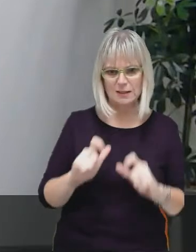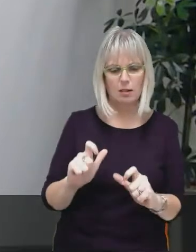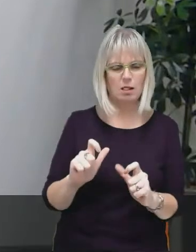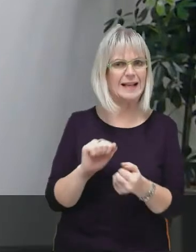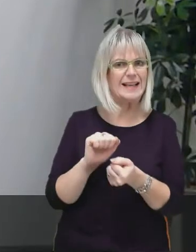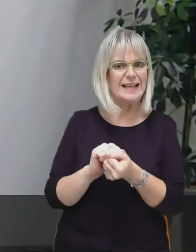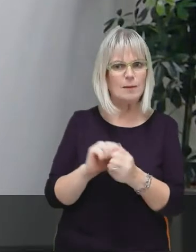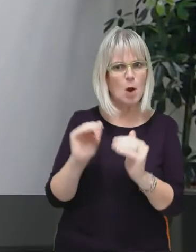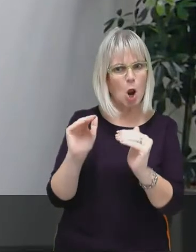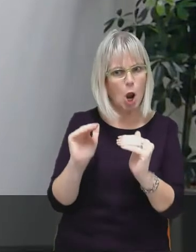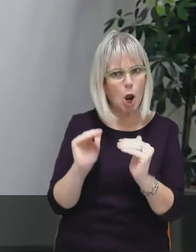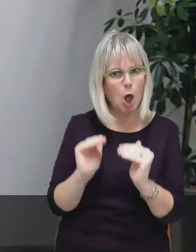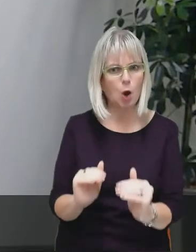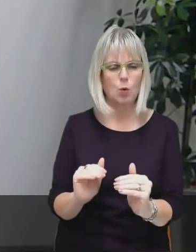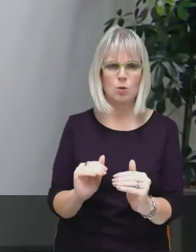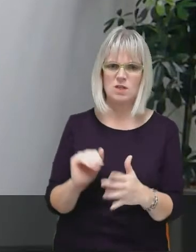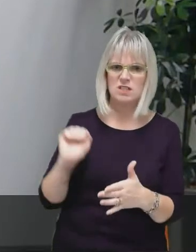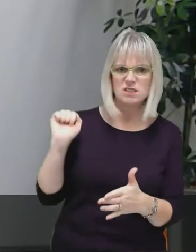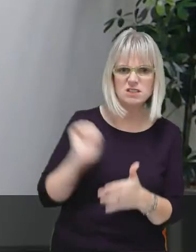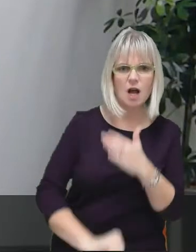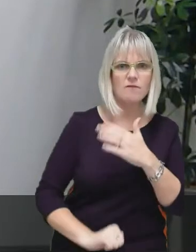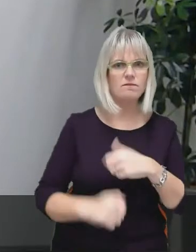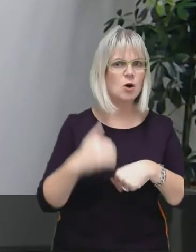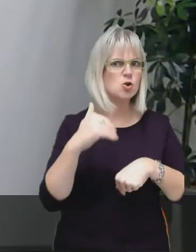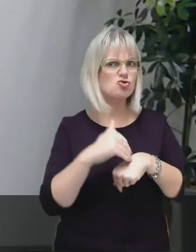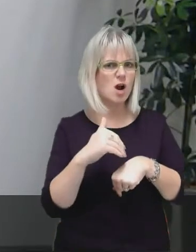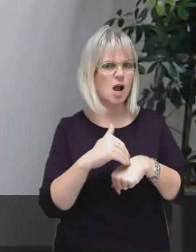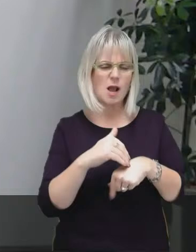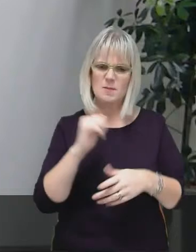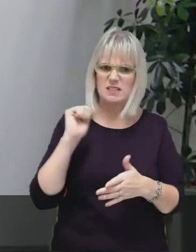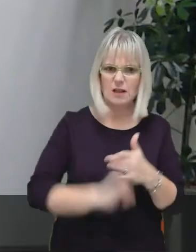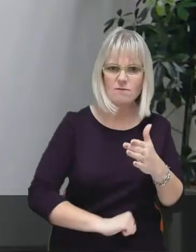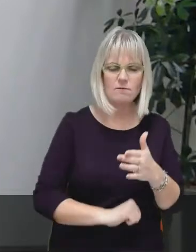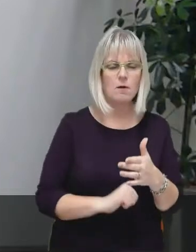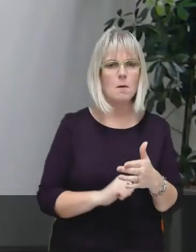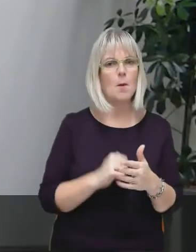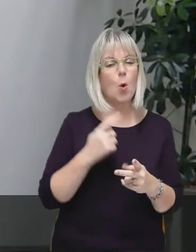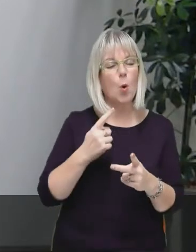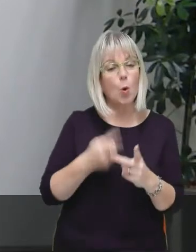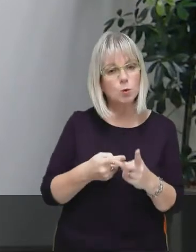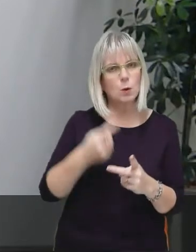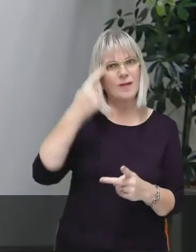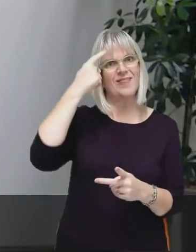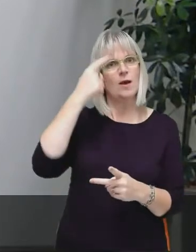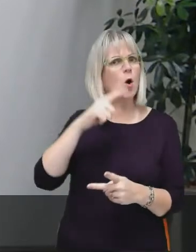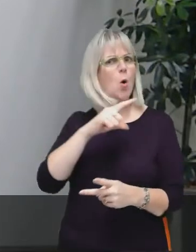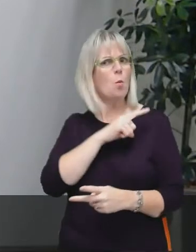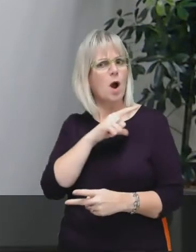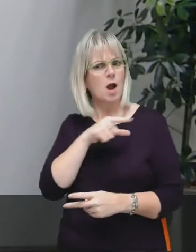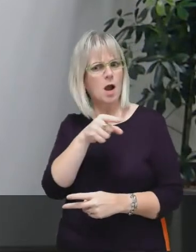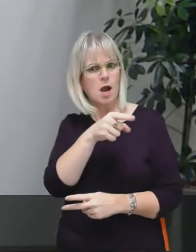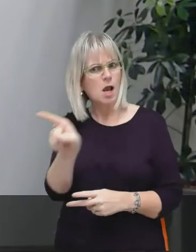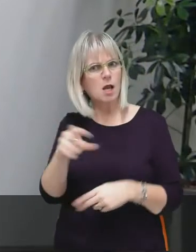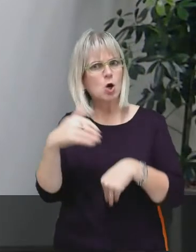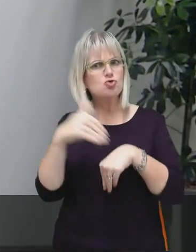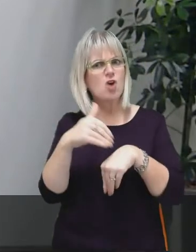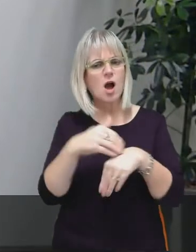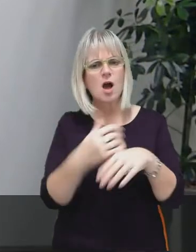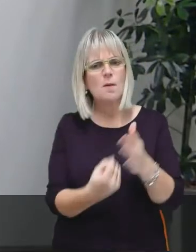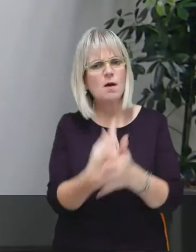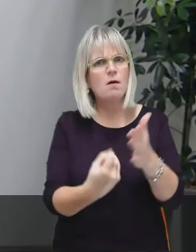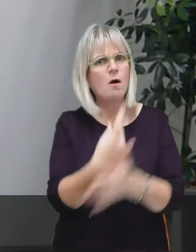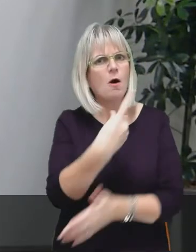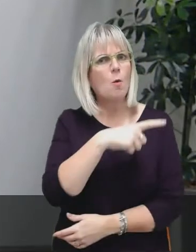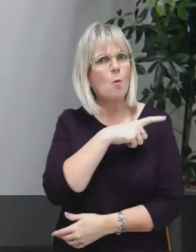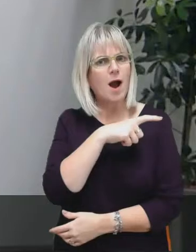and tough on the causes of crime. As part of this, I'm recruiting a record number of